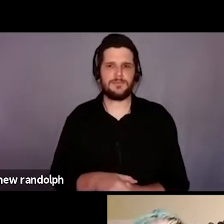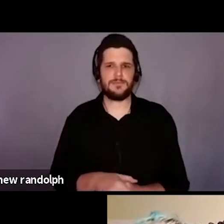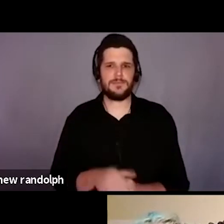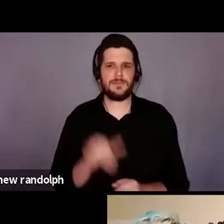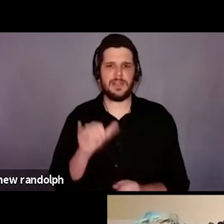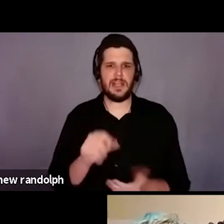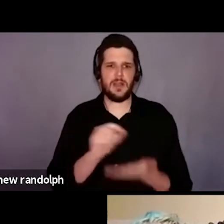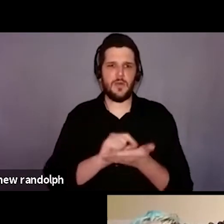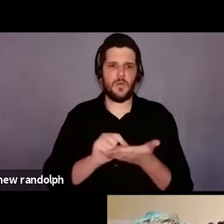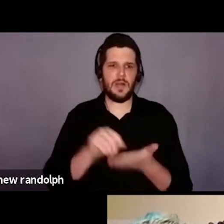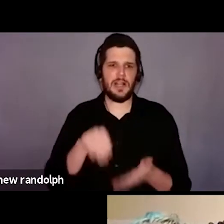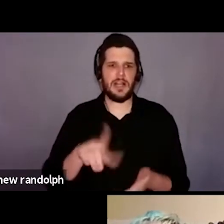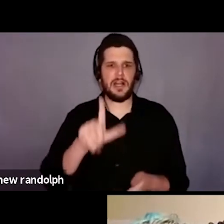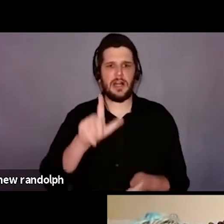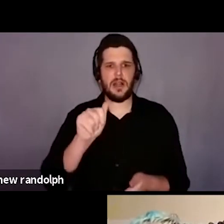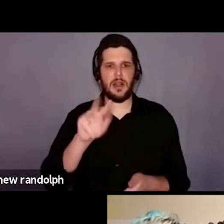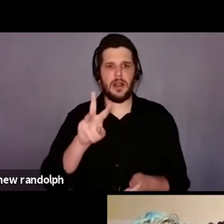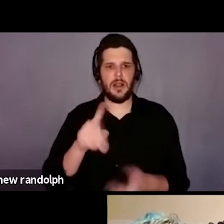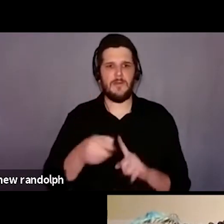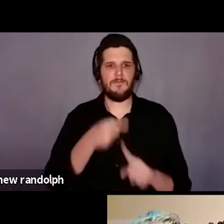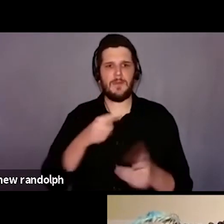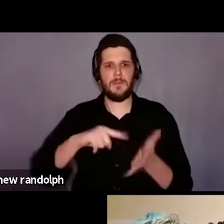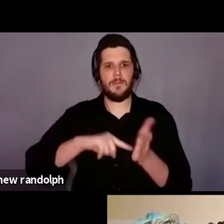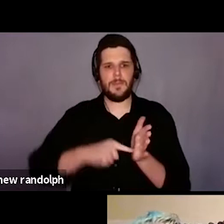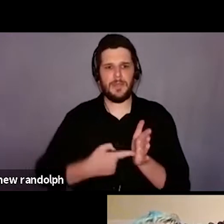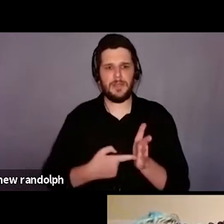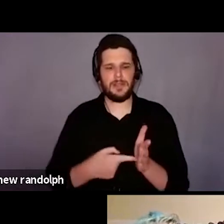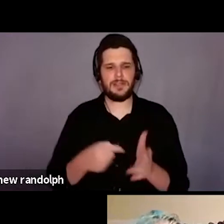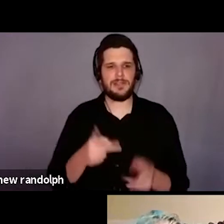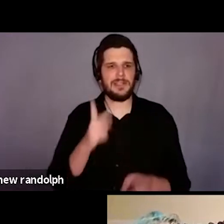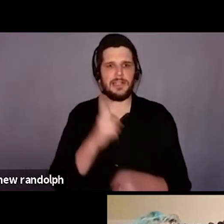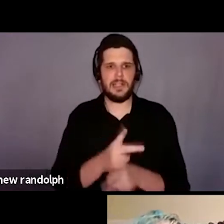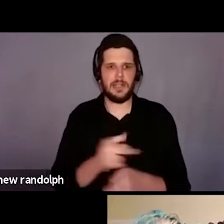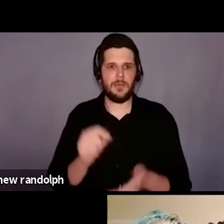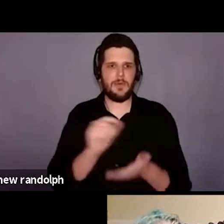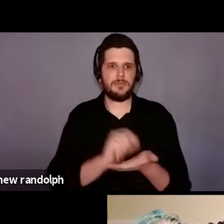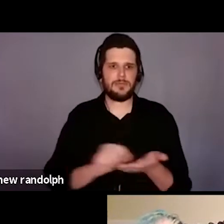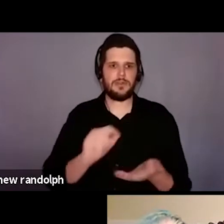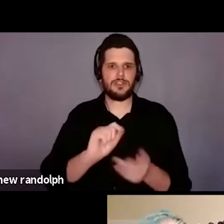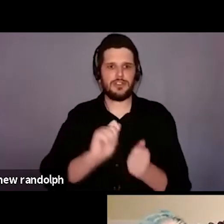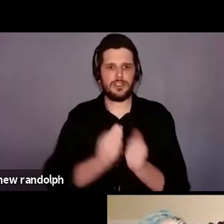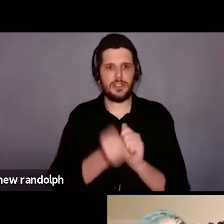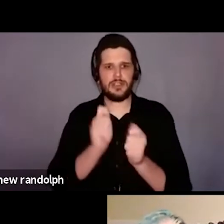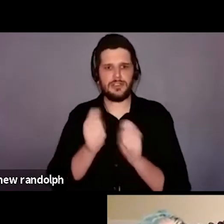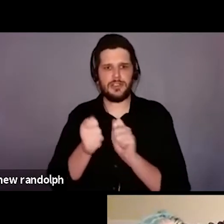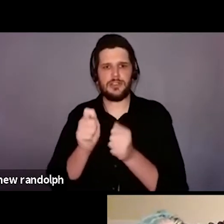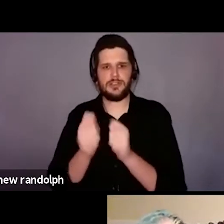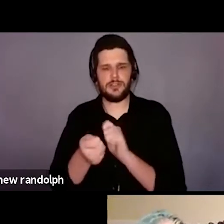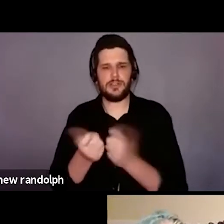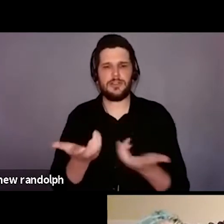That's written into our laws from the beginning, and it just keeps getting rewritten and entrenched.